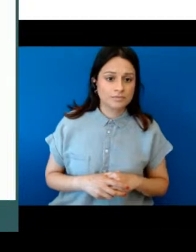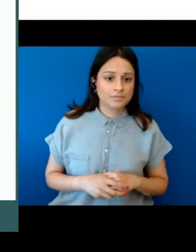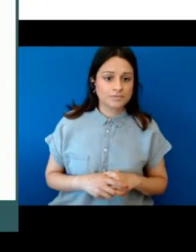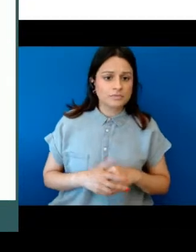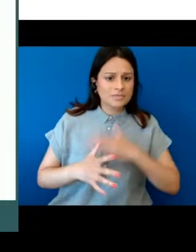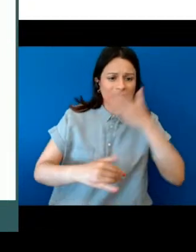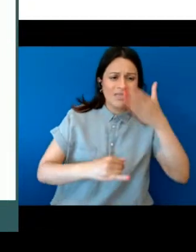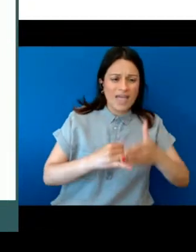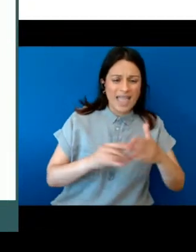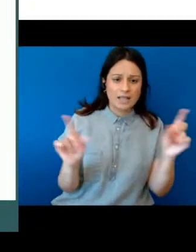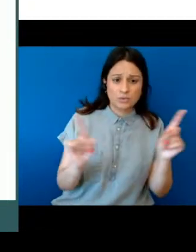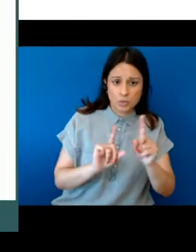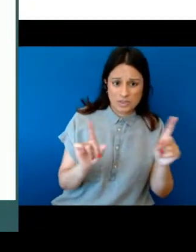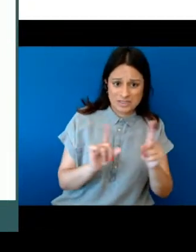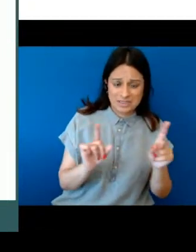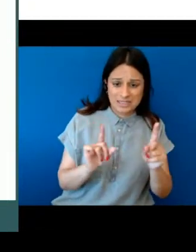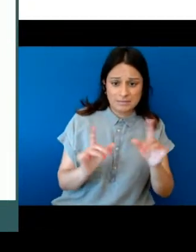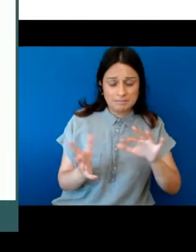around